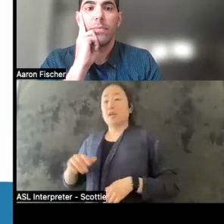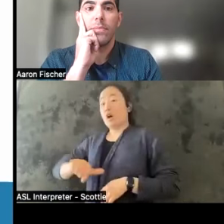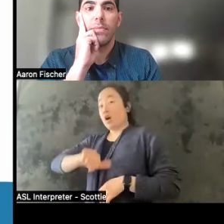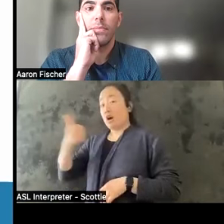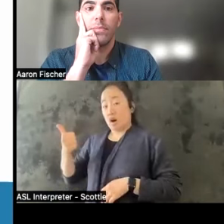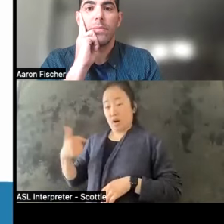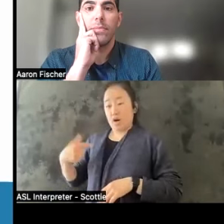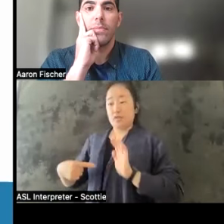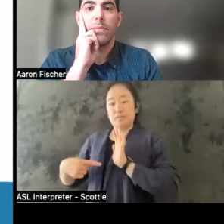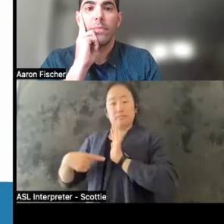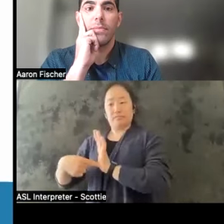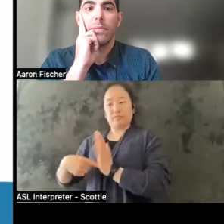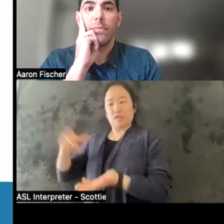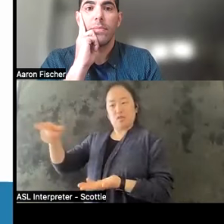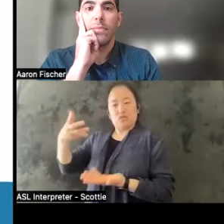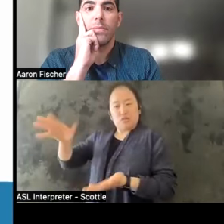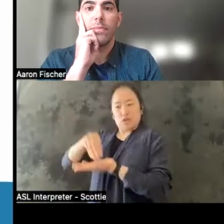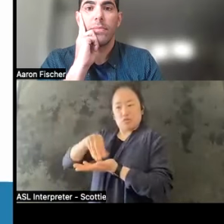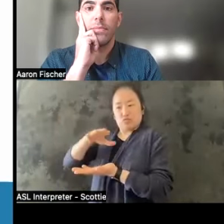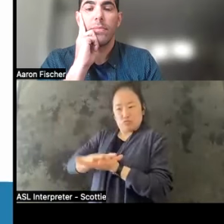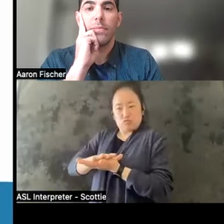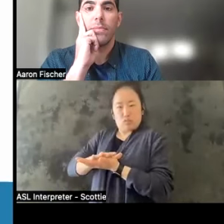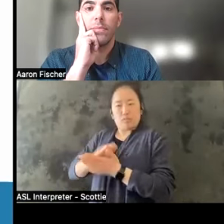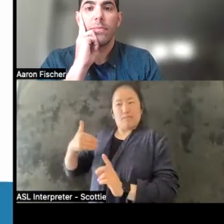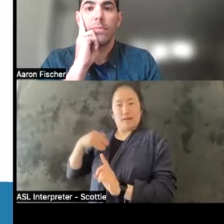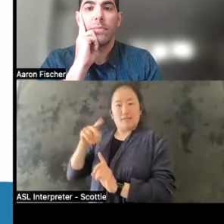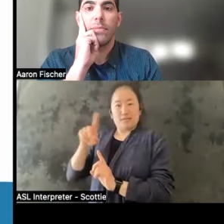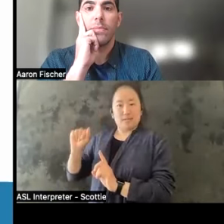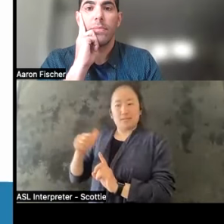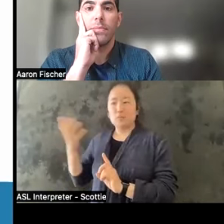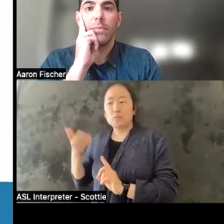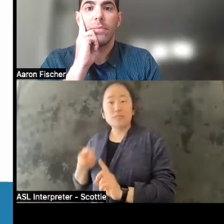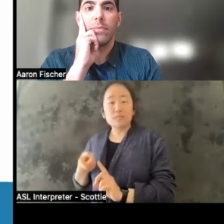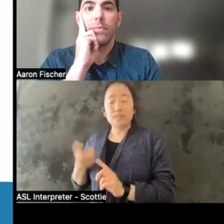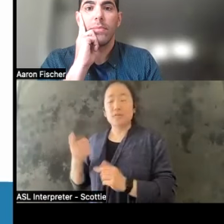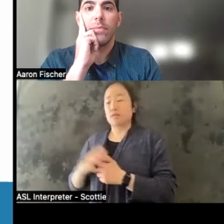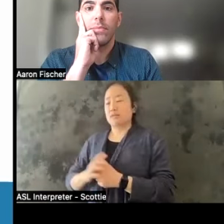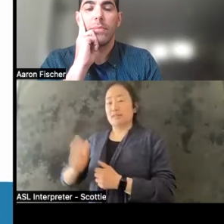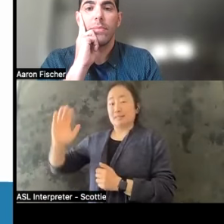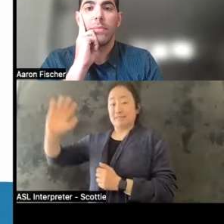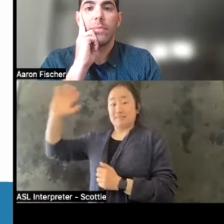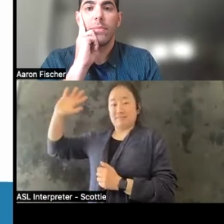having a record of a disability, could be, for example, having a past major